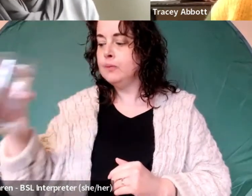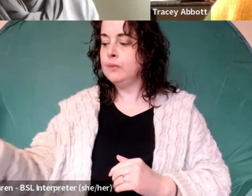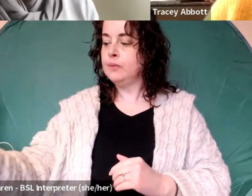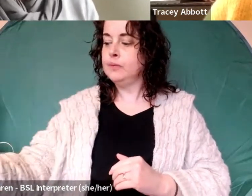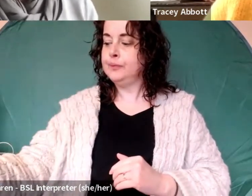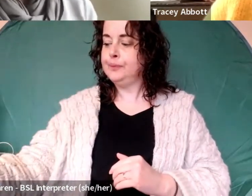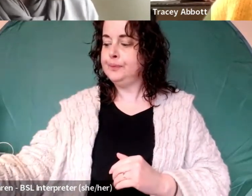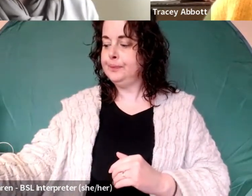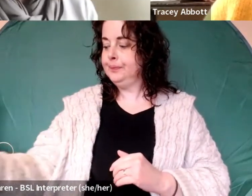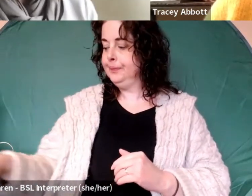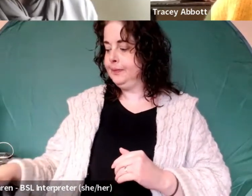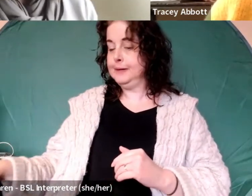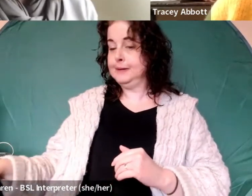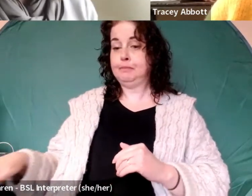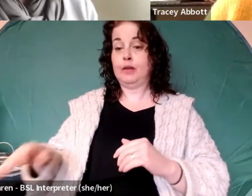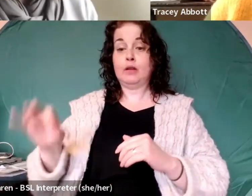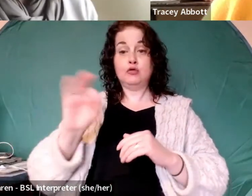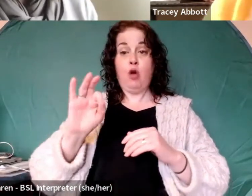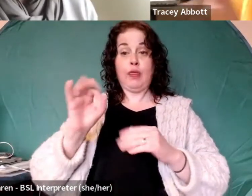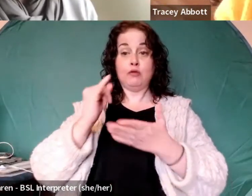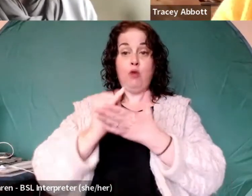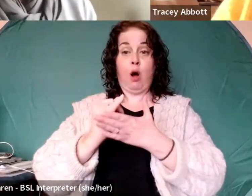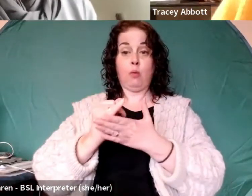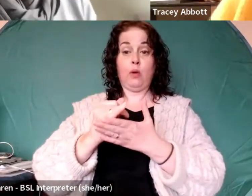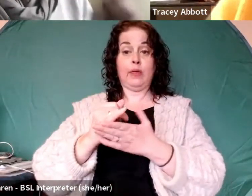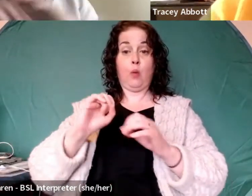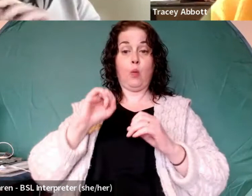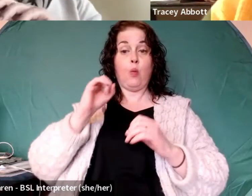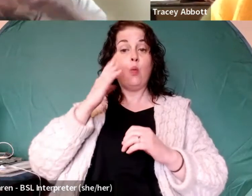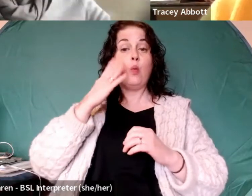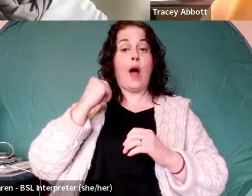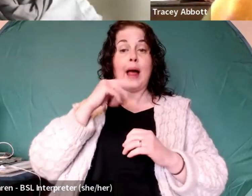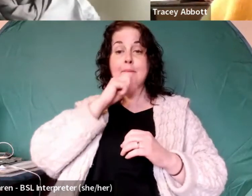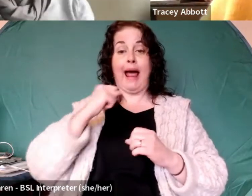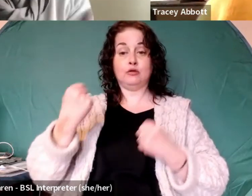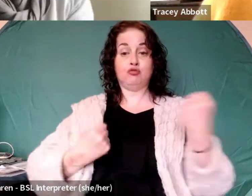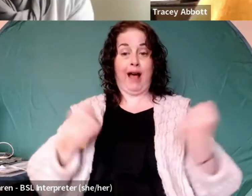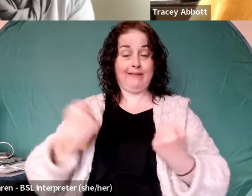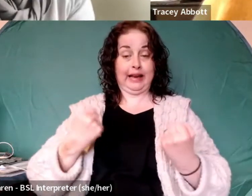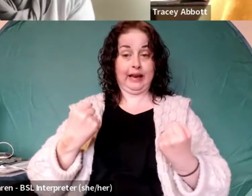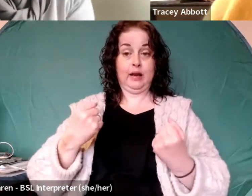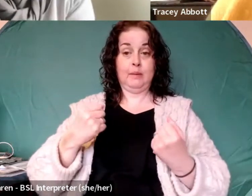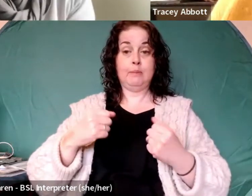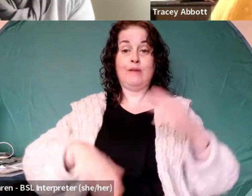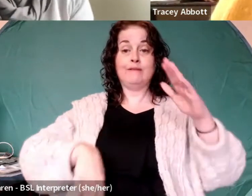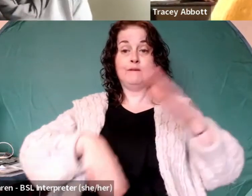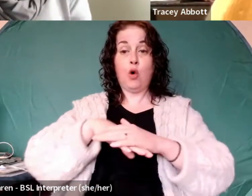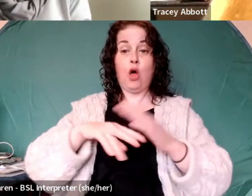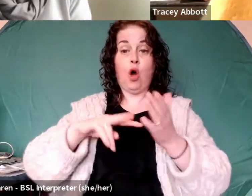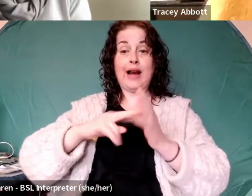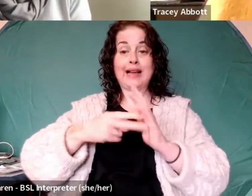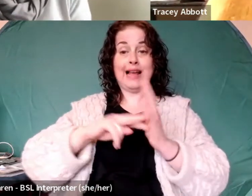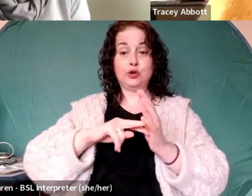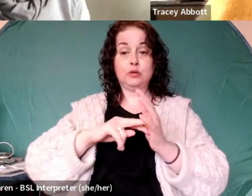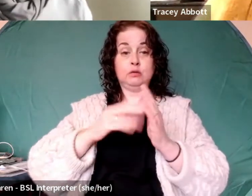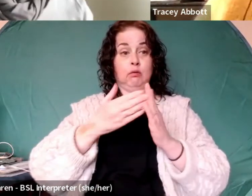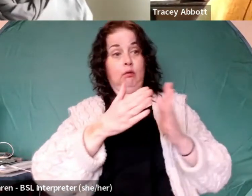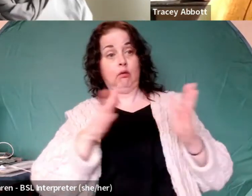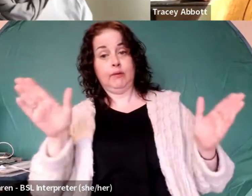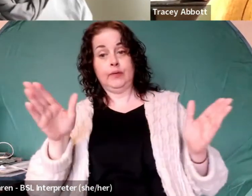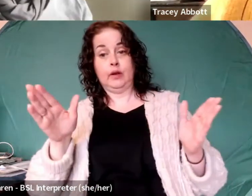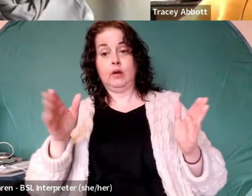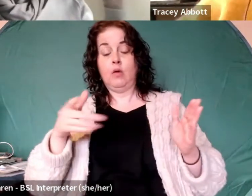of clarity, there's nothing wrong with white blokes with no. You just don't want an entire organization filled with them. And in the same way, you wouldn't